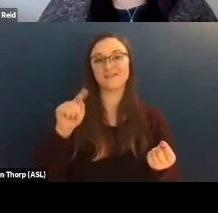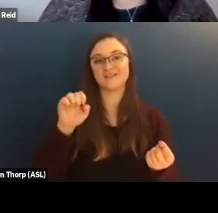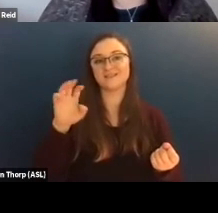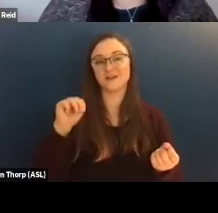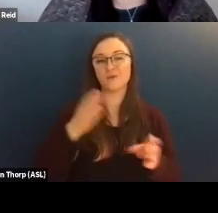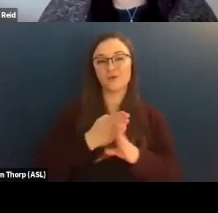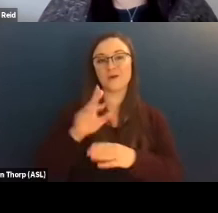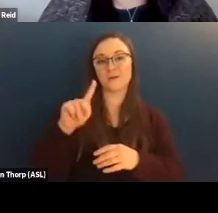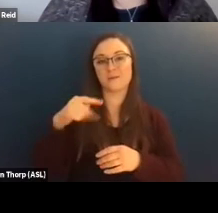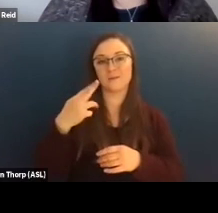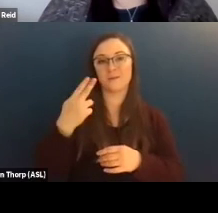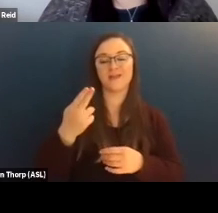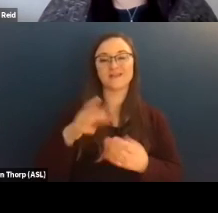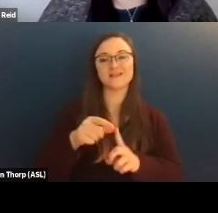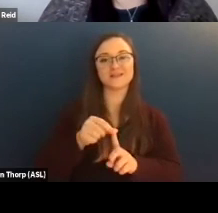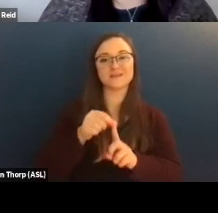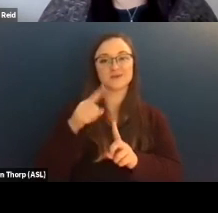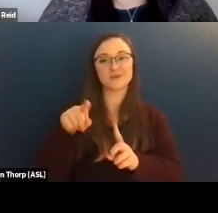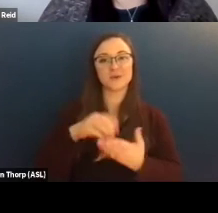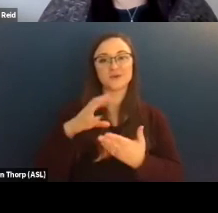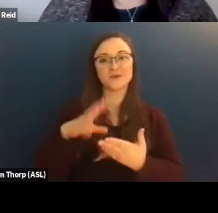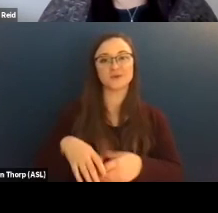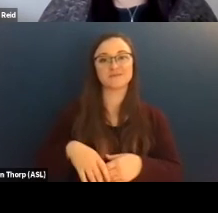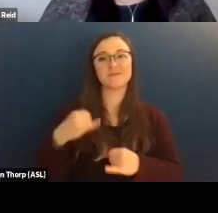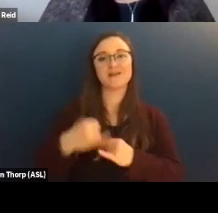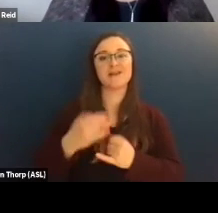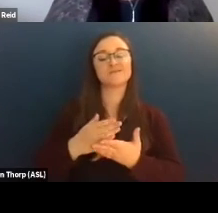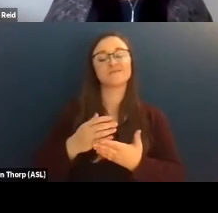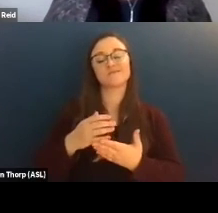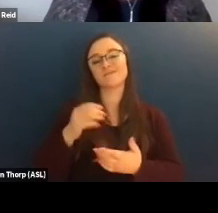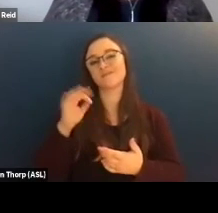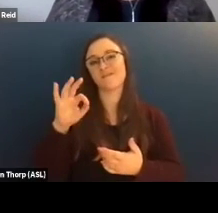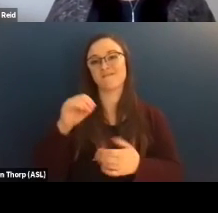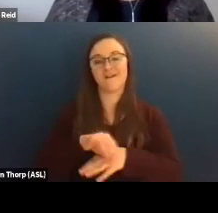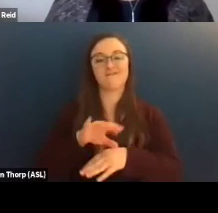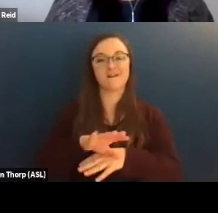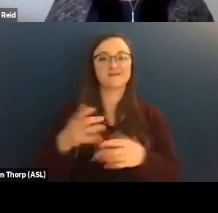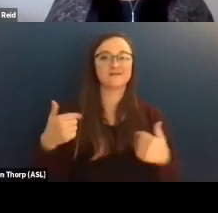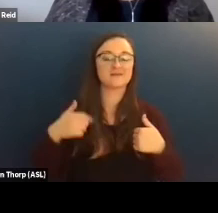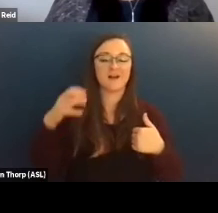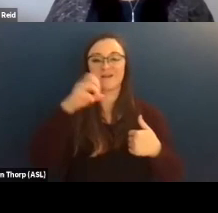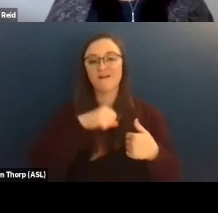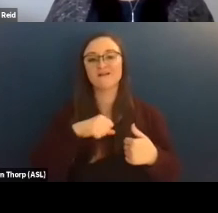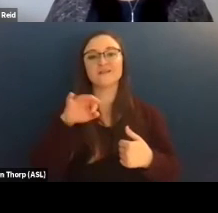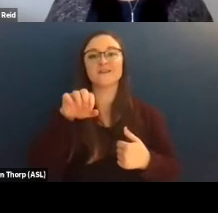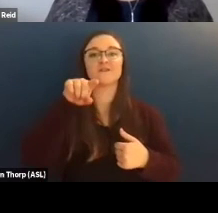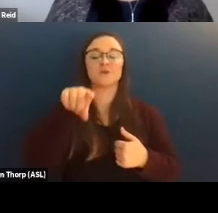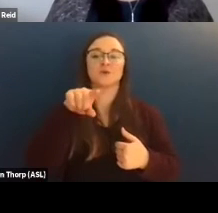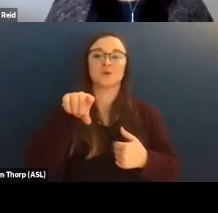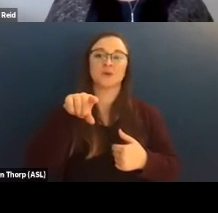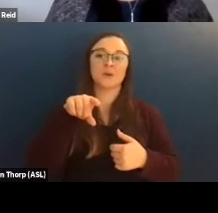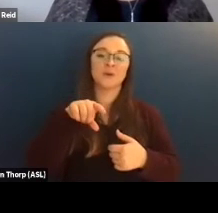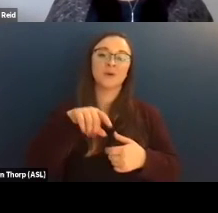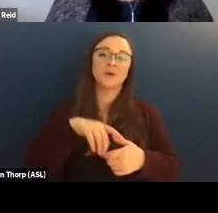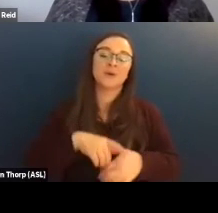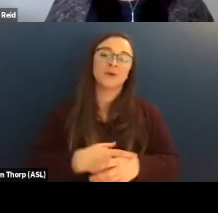especially those students. My last piece of advice, I guess, would be if you are looking